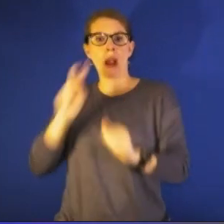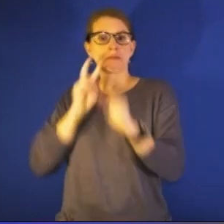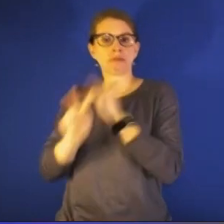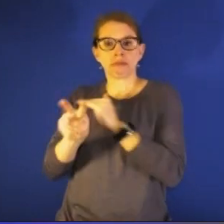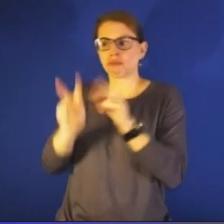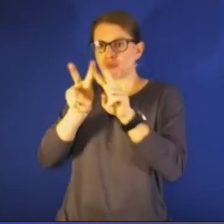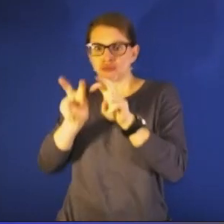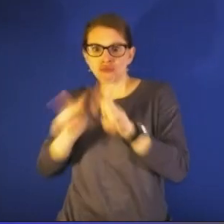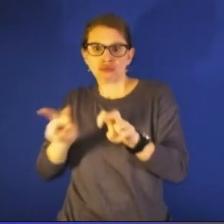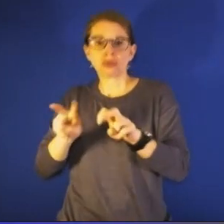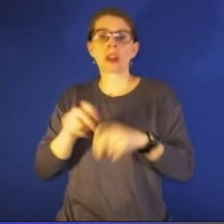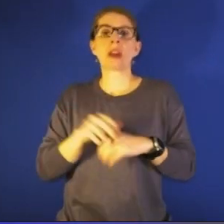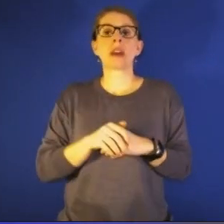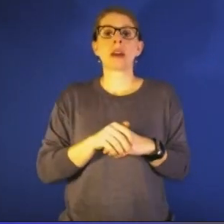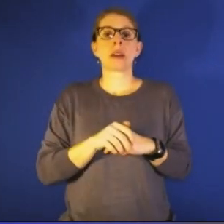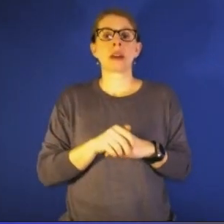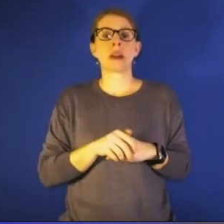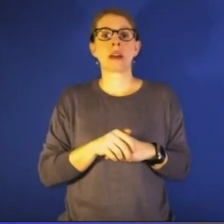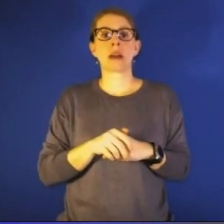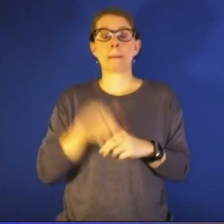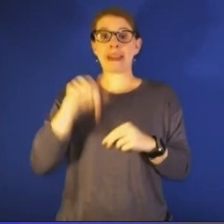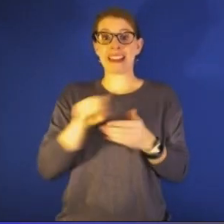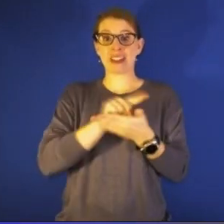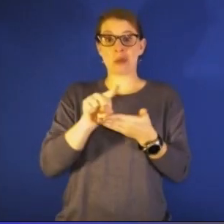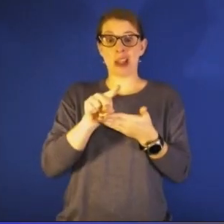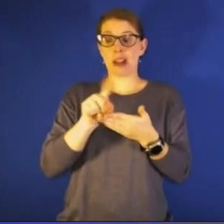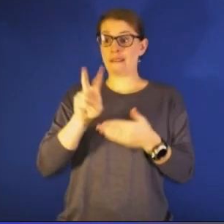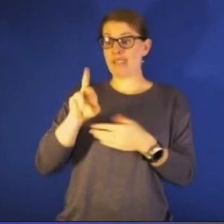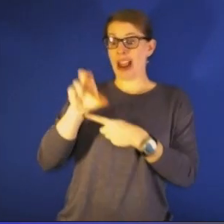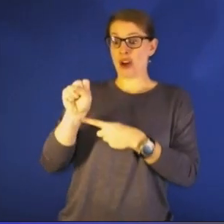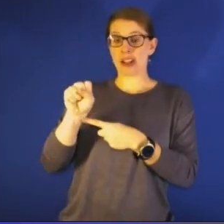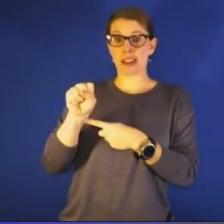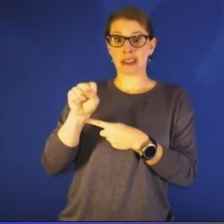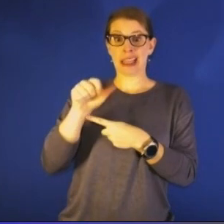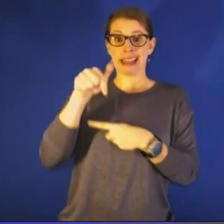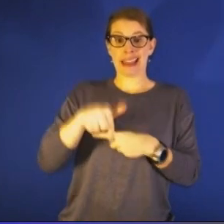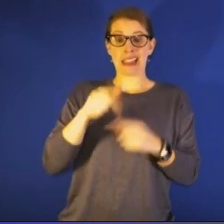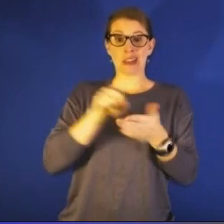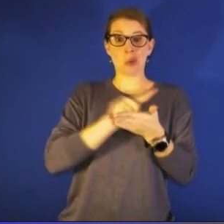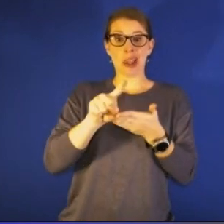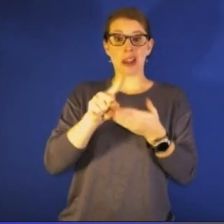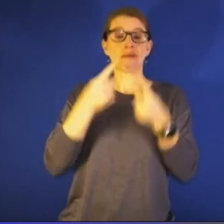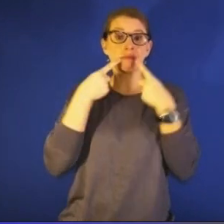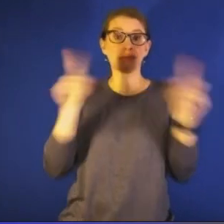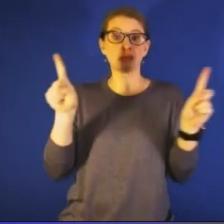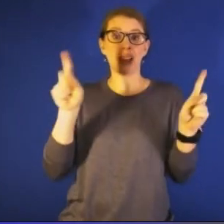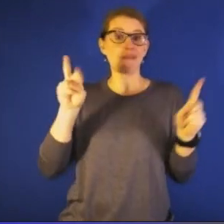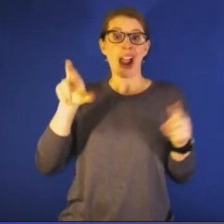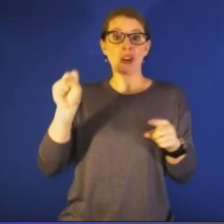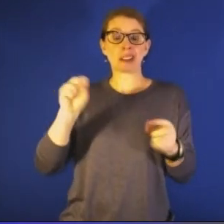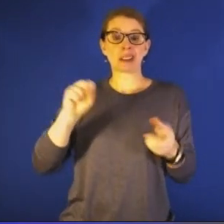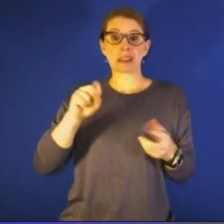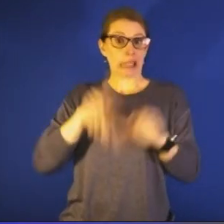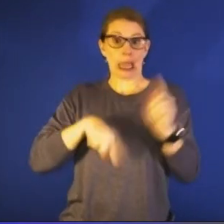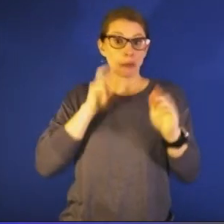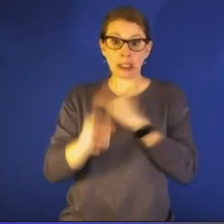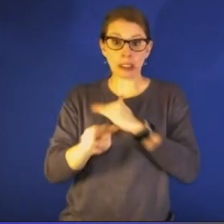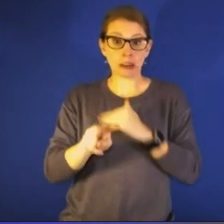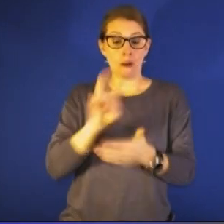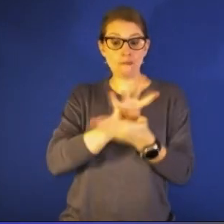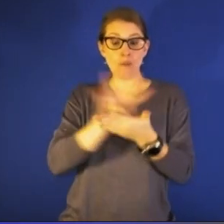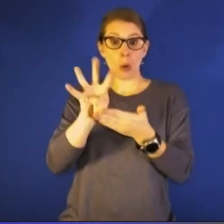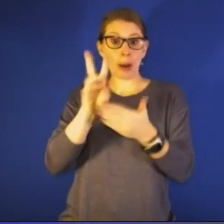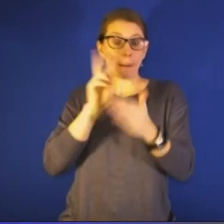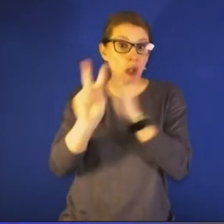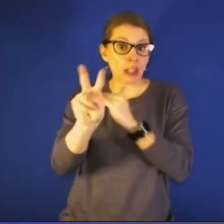today that, earlier this week, that the virus has been so unpredictable all along that instead of building 4-week projections, they try